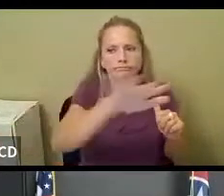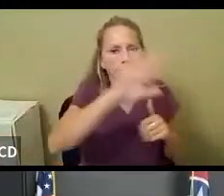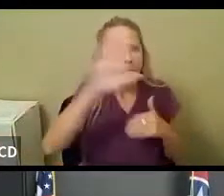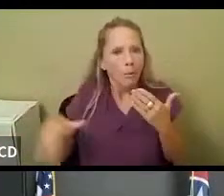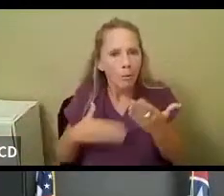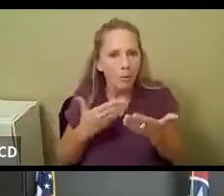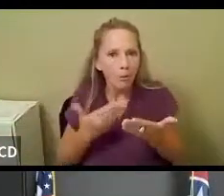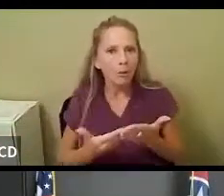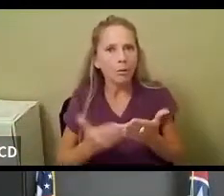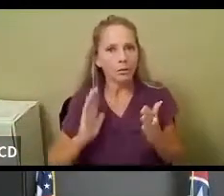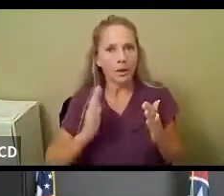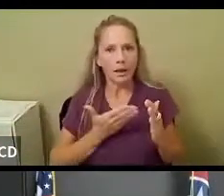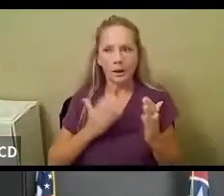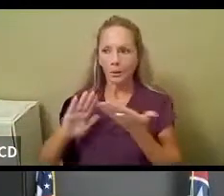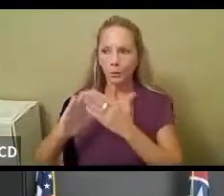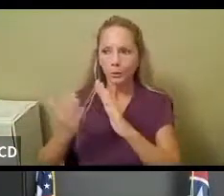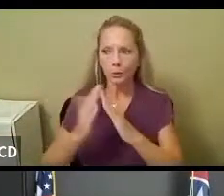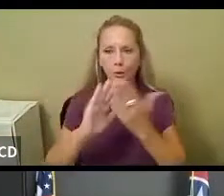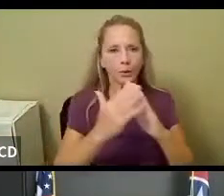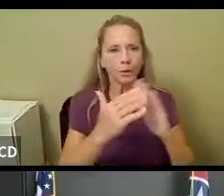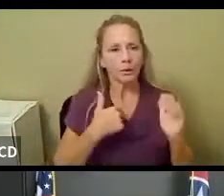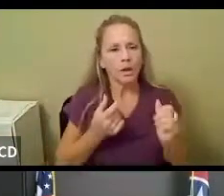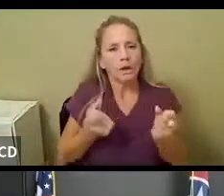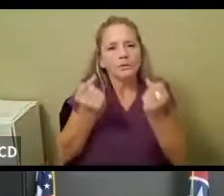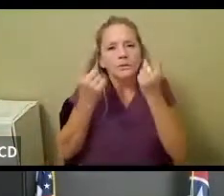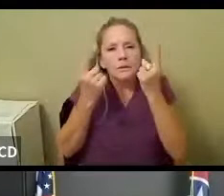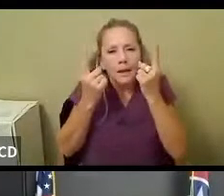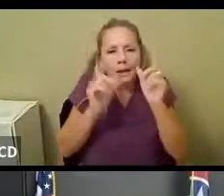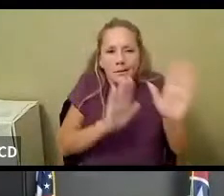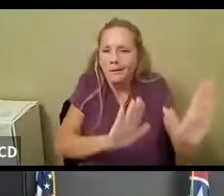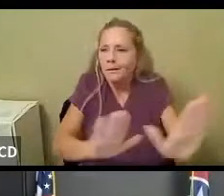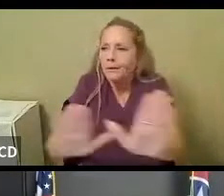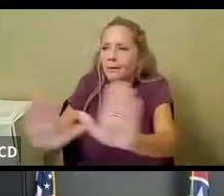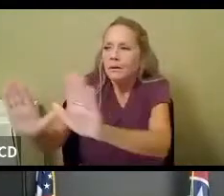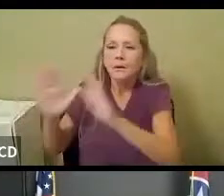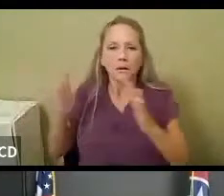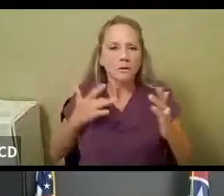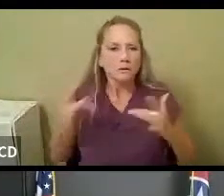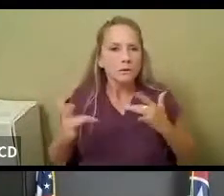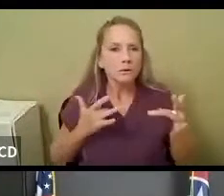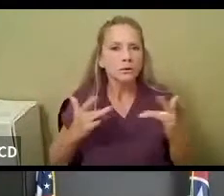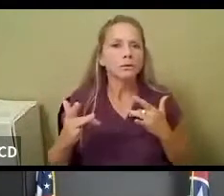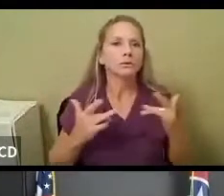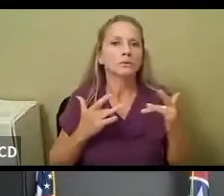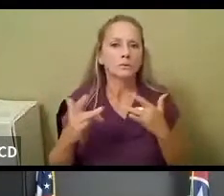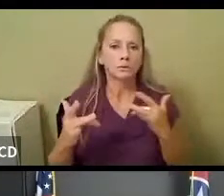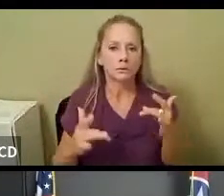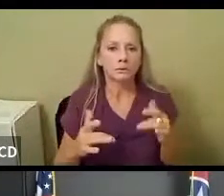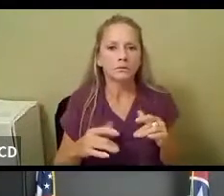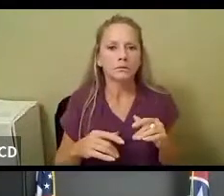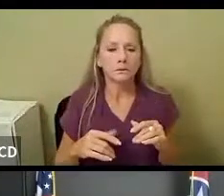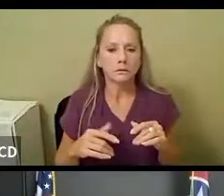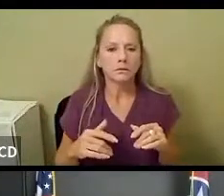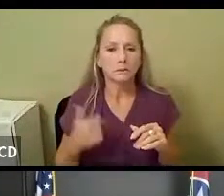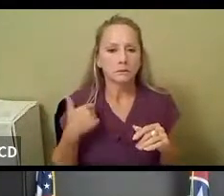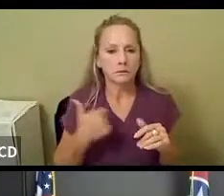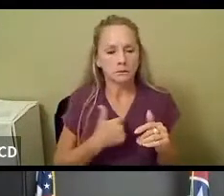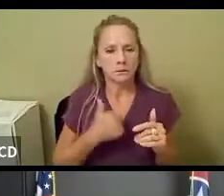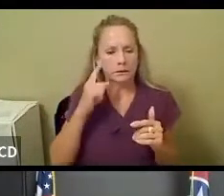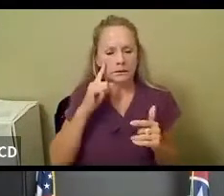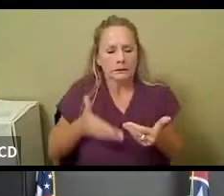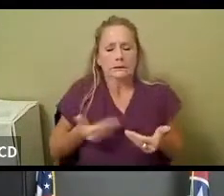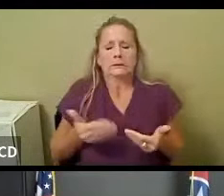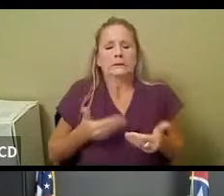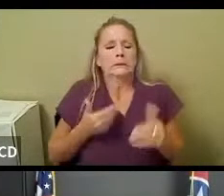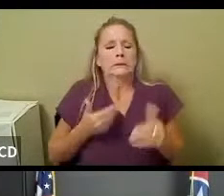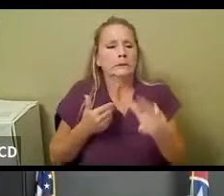we understand all of these concerns. It's a very worrisome thing each time we have to pass anything, not done lightly, done with a lot of